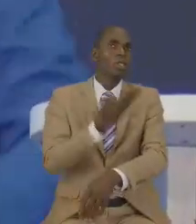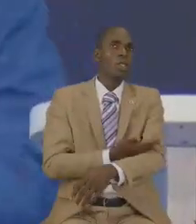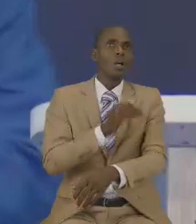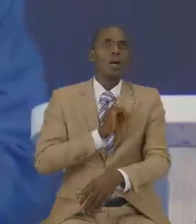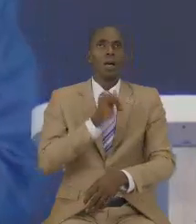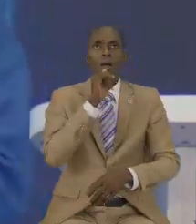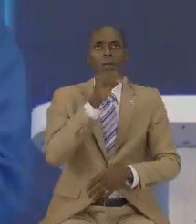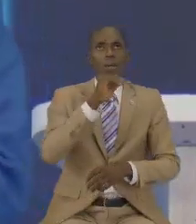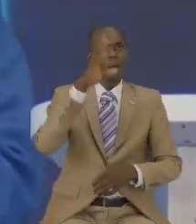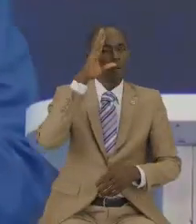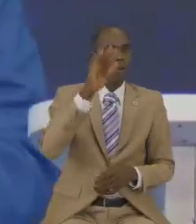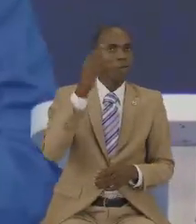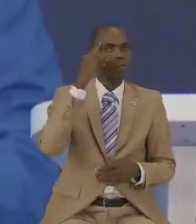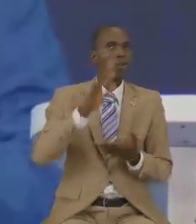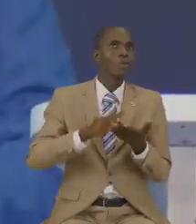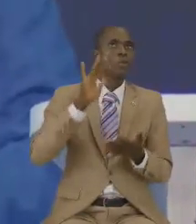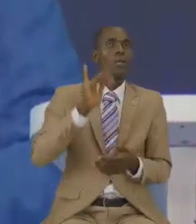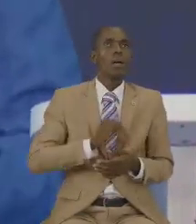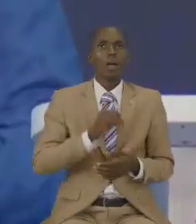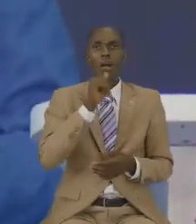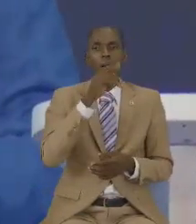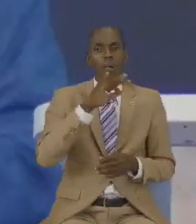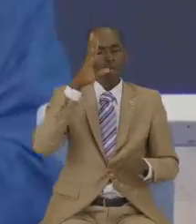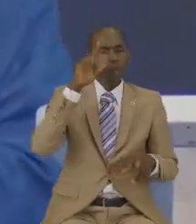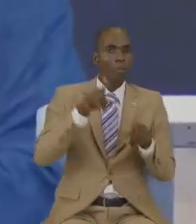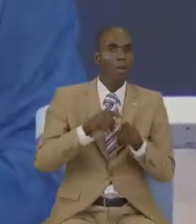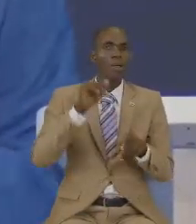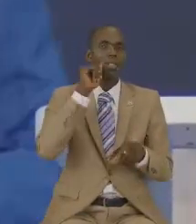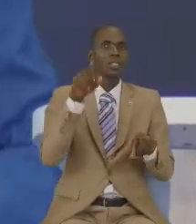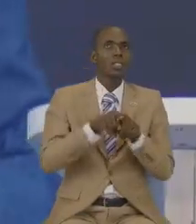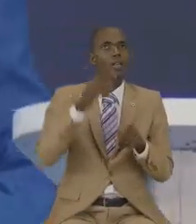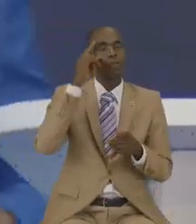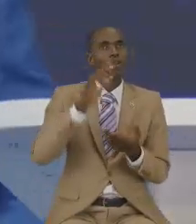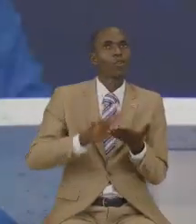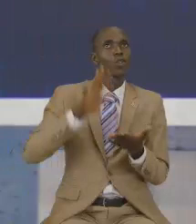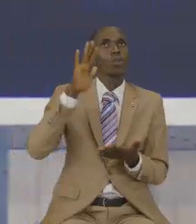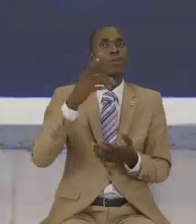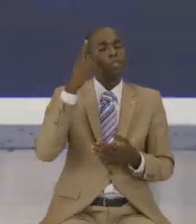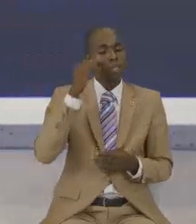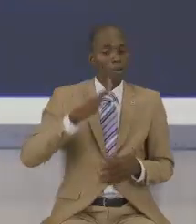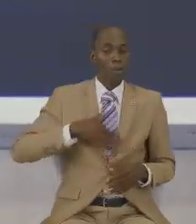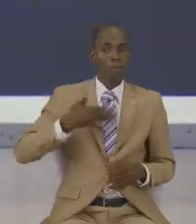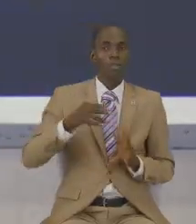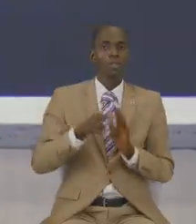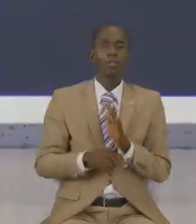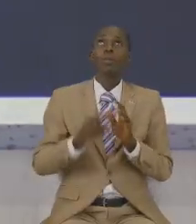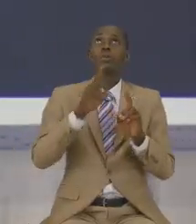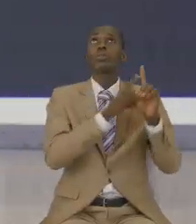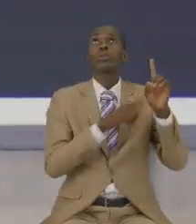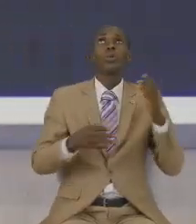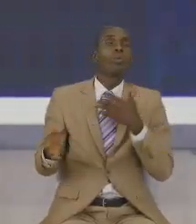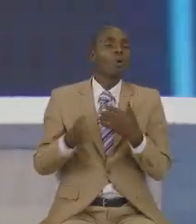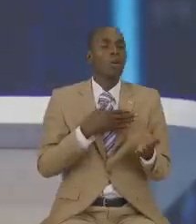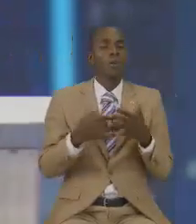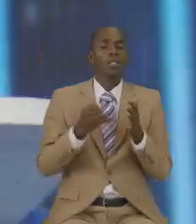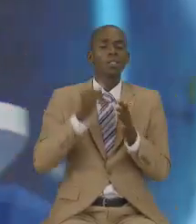am a woman for glory. I am a brother. I am a sister for glory. The willingness, Lord, whatever it will take,